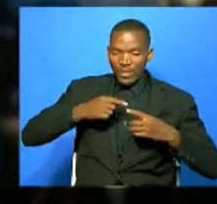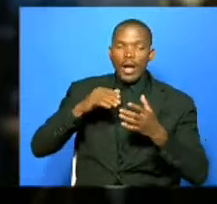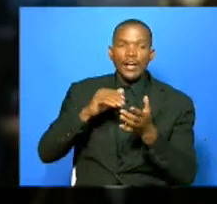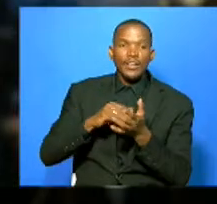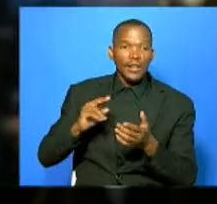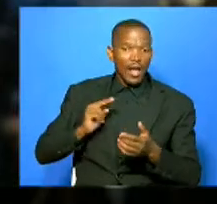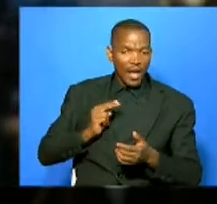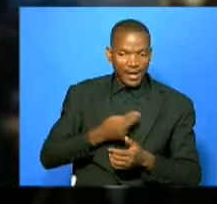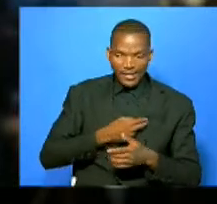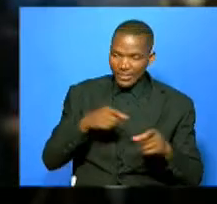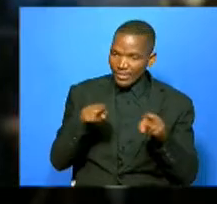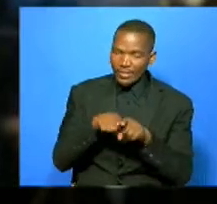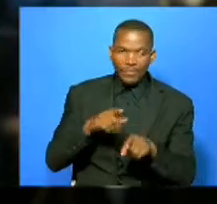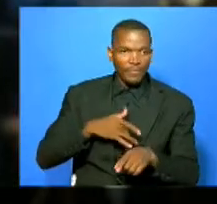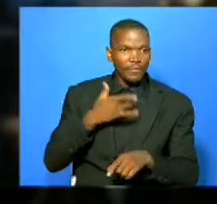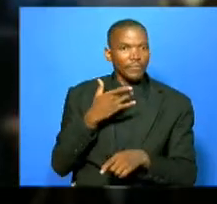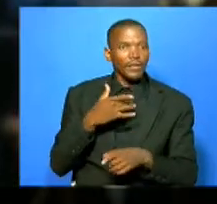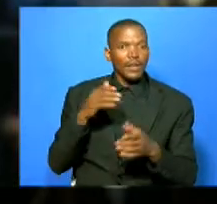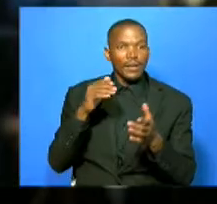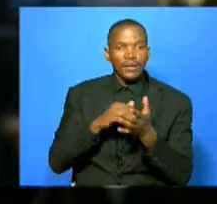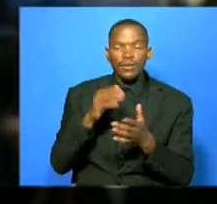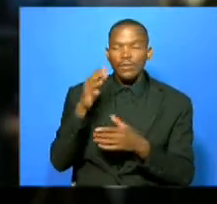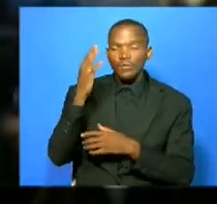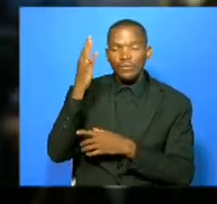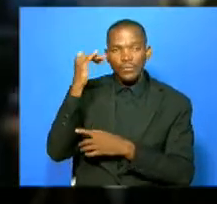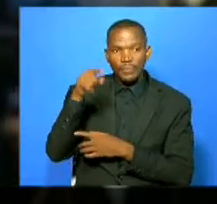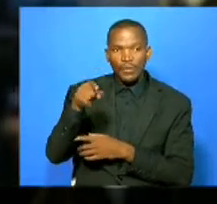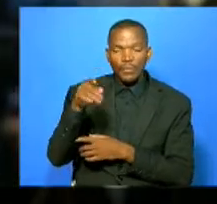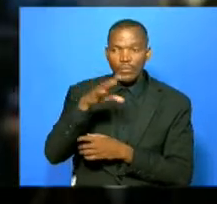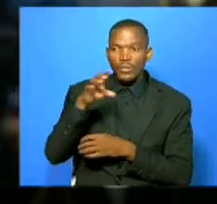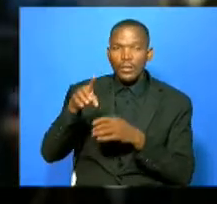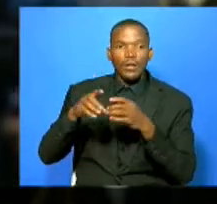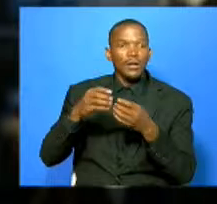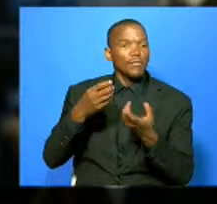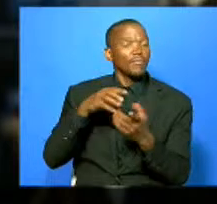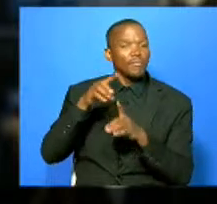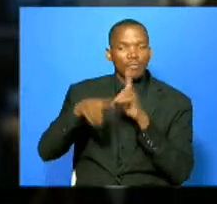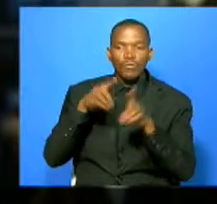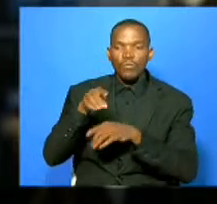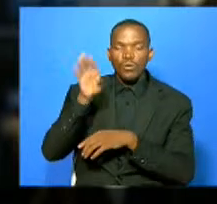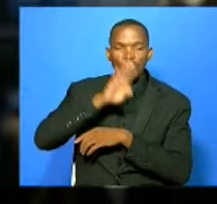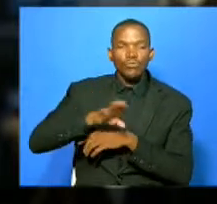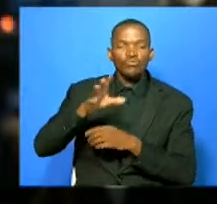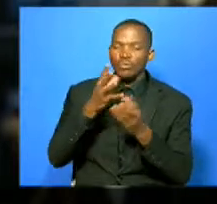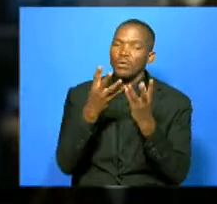rona le re thabile so go layang ka gore le one population ya rona e nyenyane ka